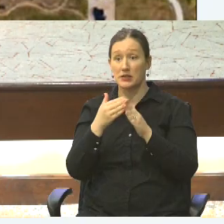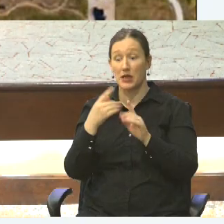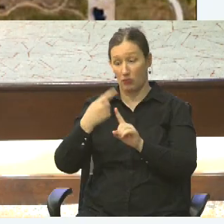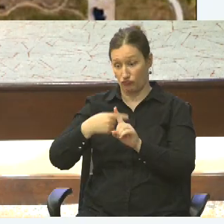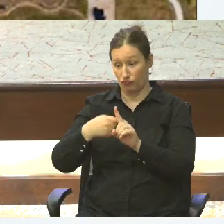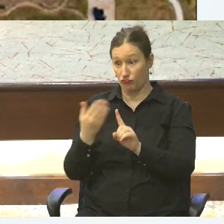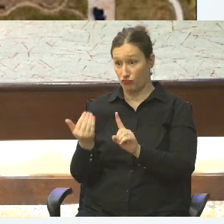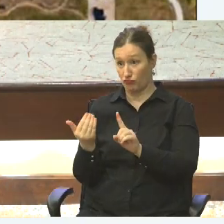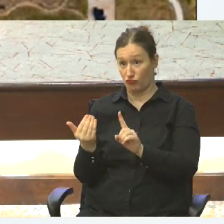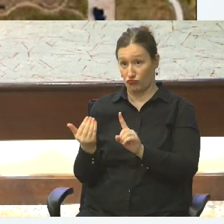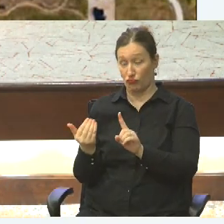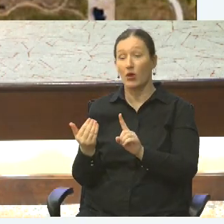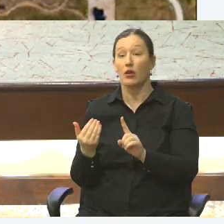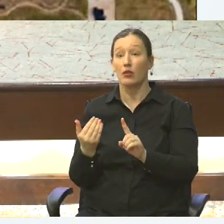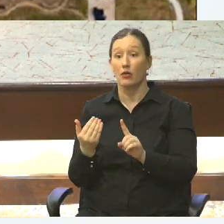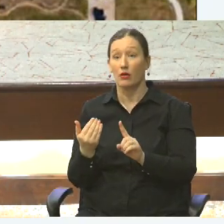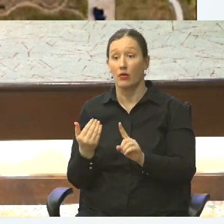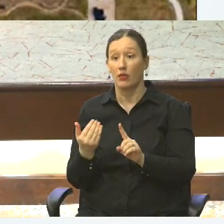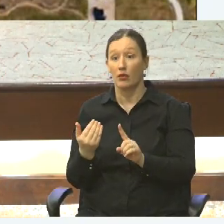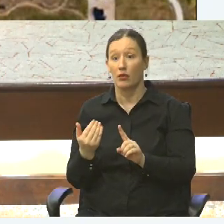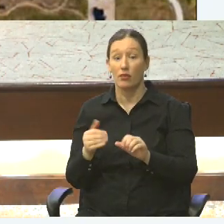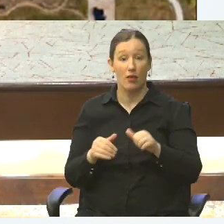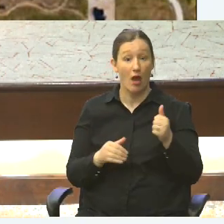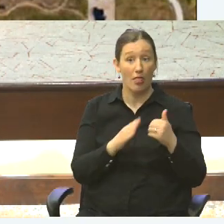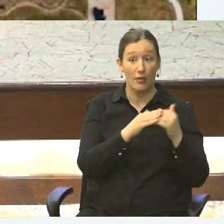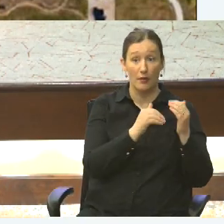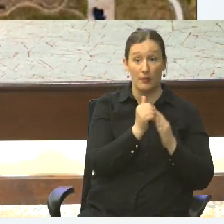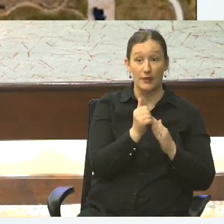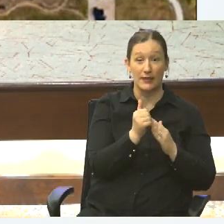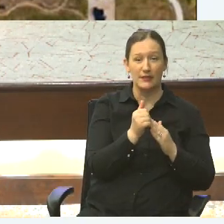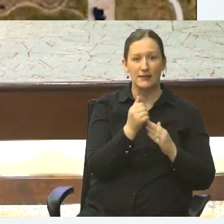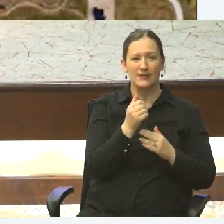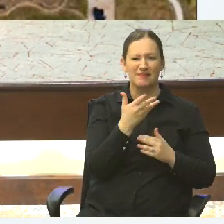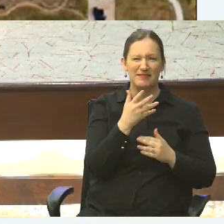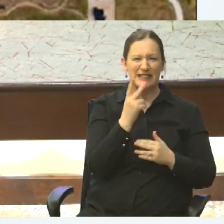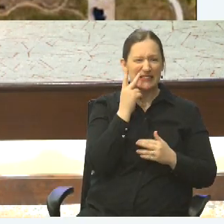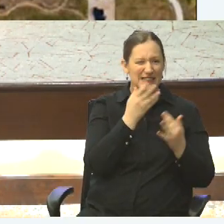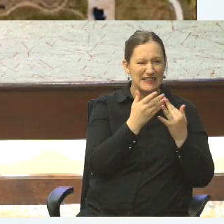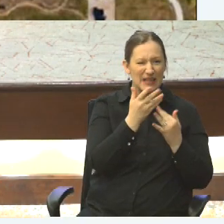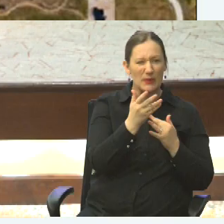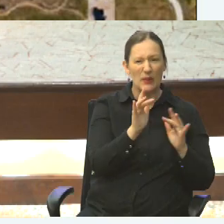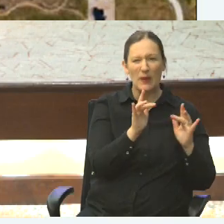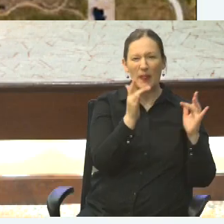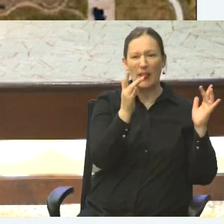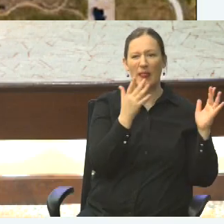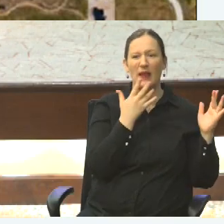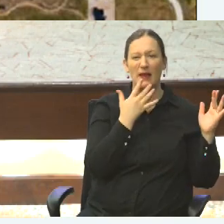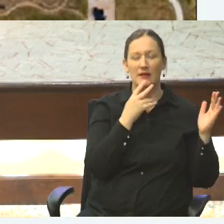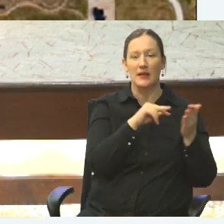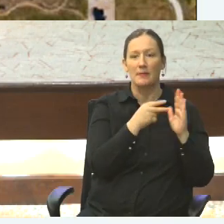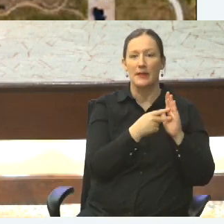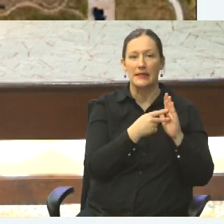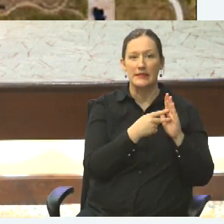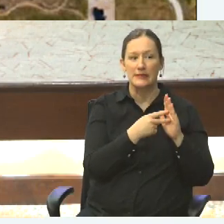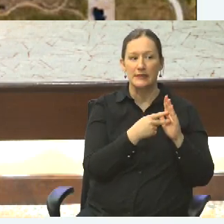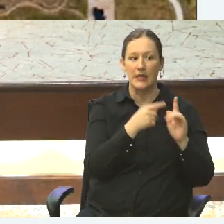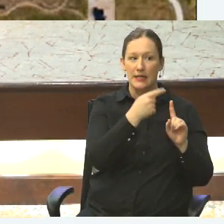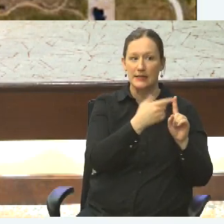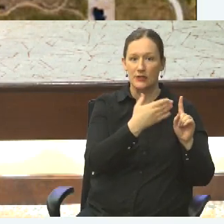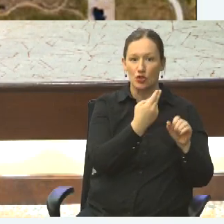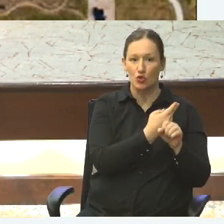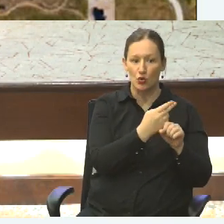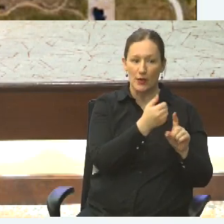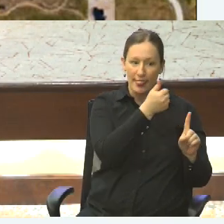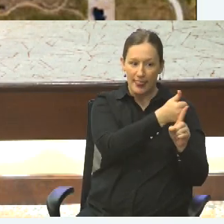associated colors that are kind of transparent is all the additional space that those tenants are using exclusively for the conduct of their